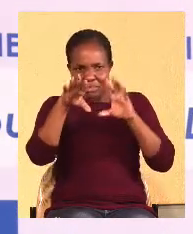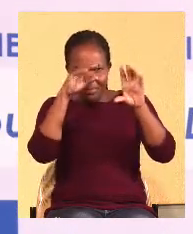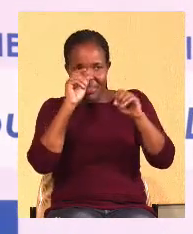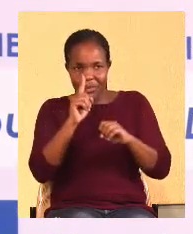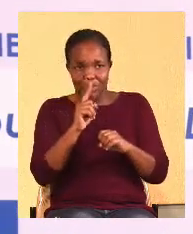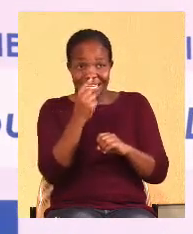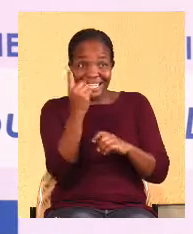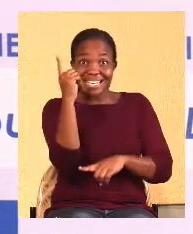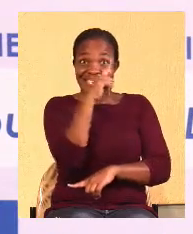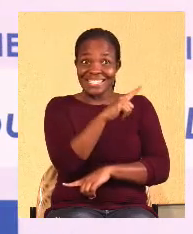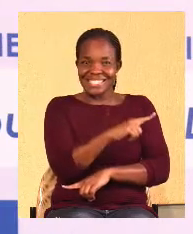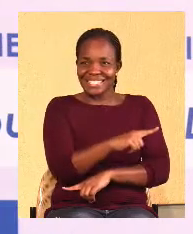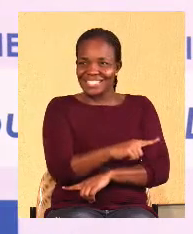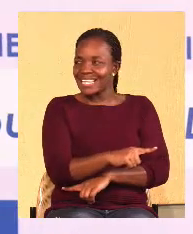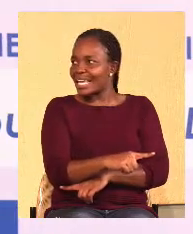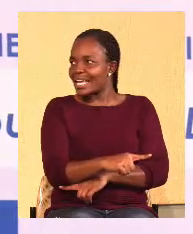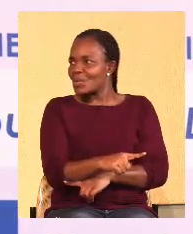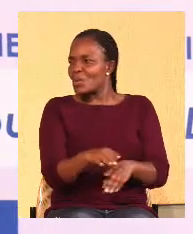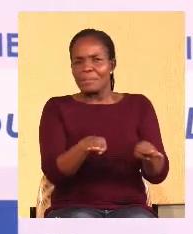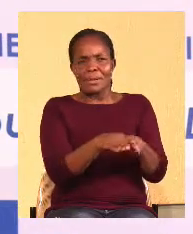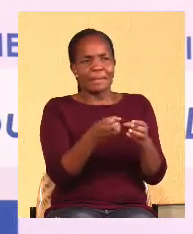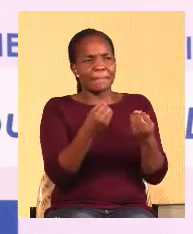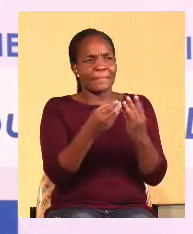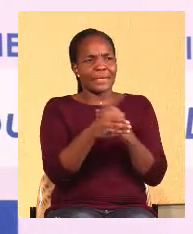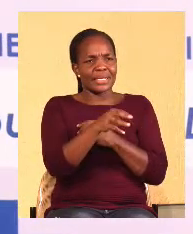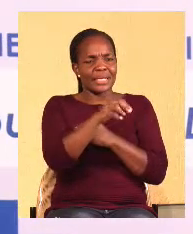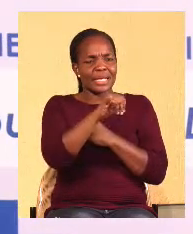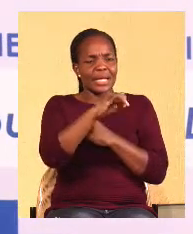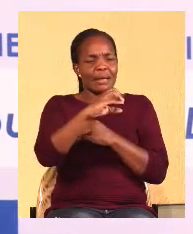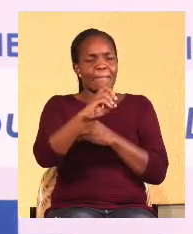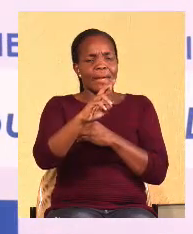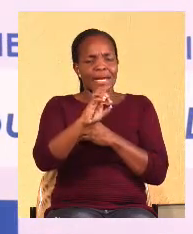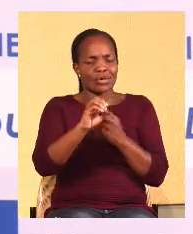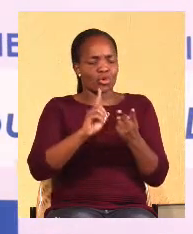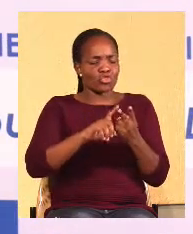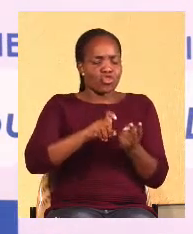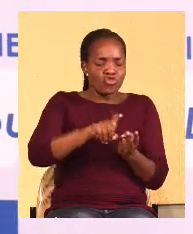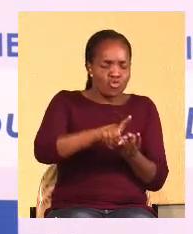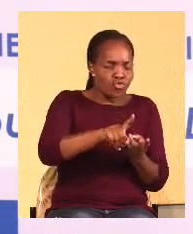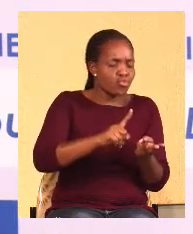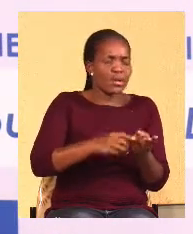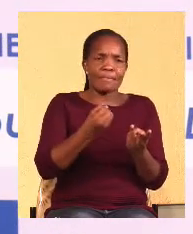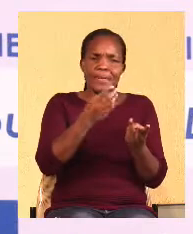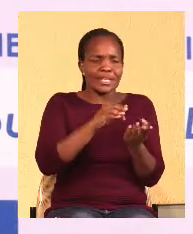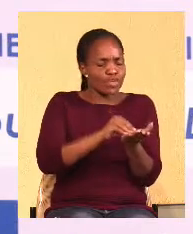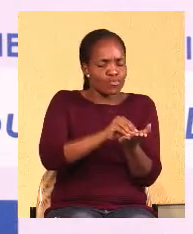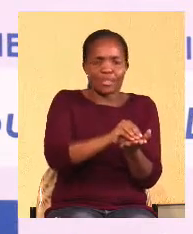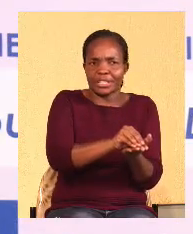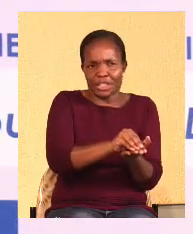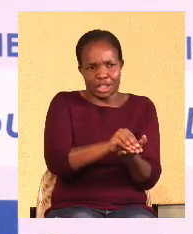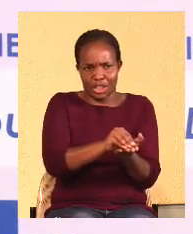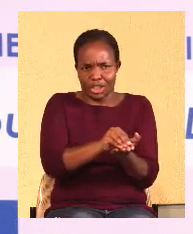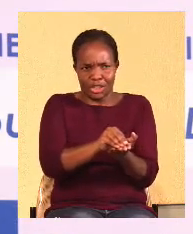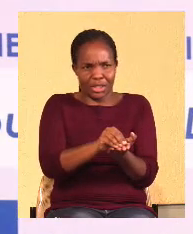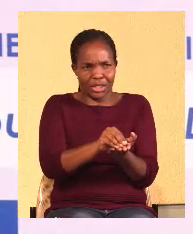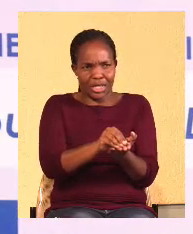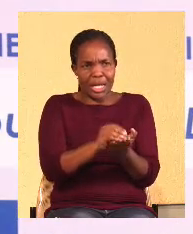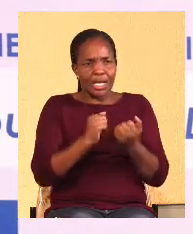every day many, many microbes, many viruses, many bacteria, and in the symbiosis of our